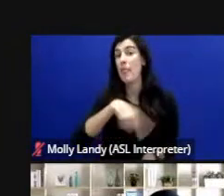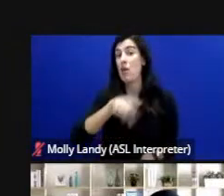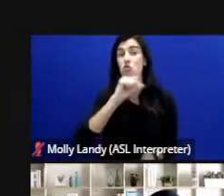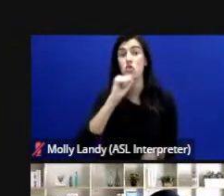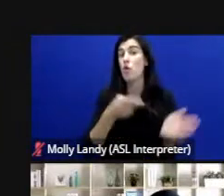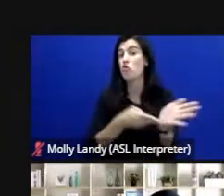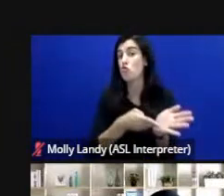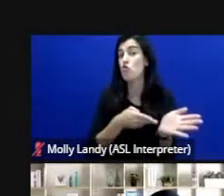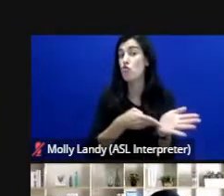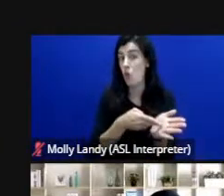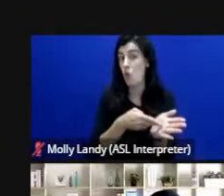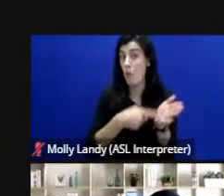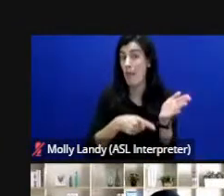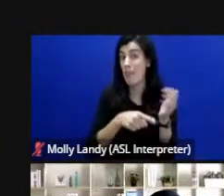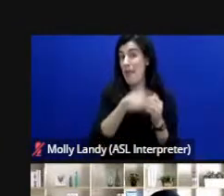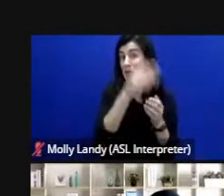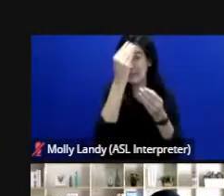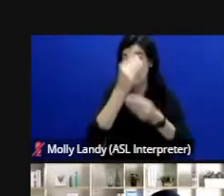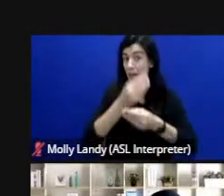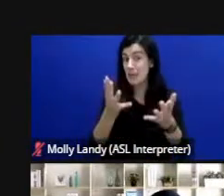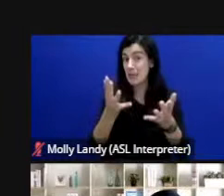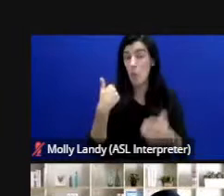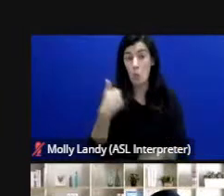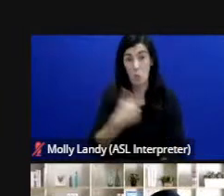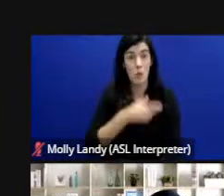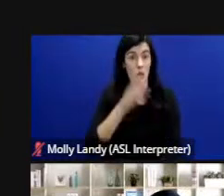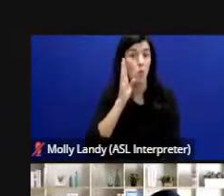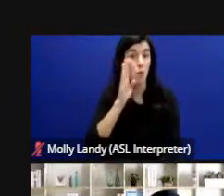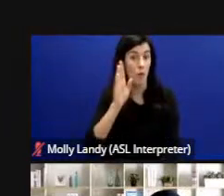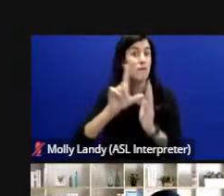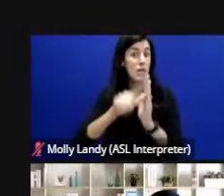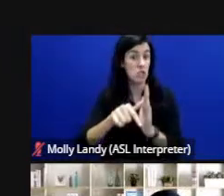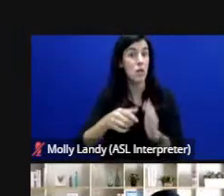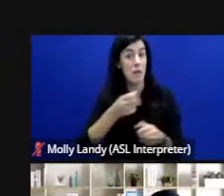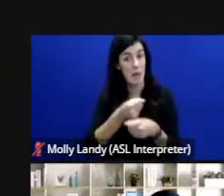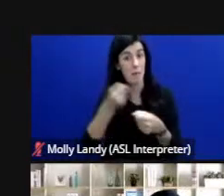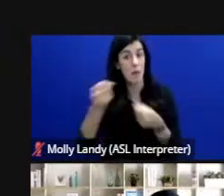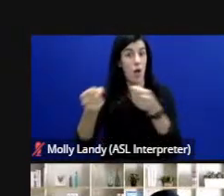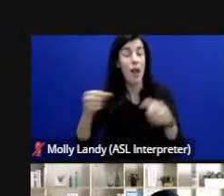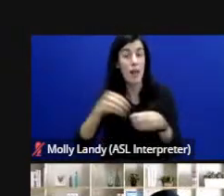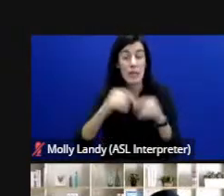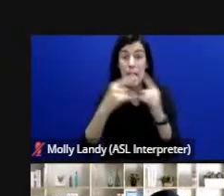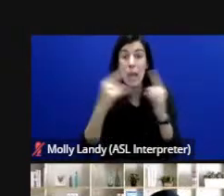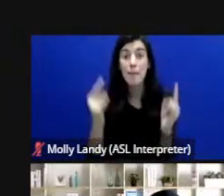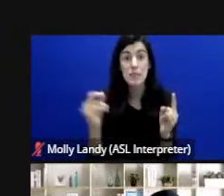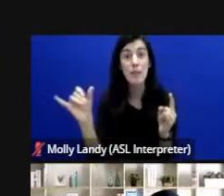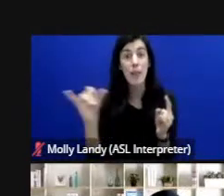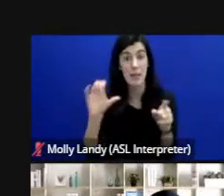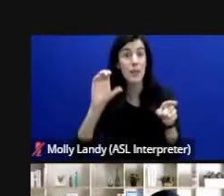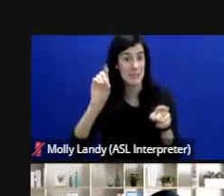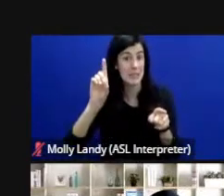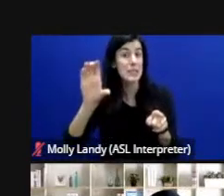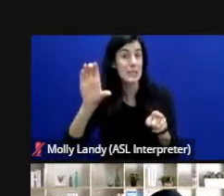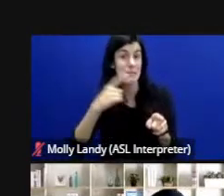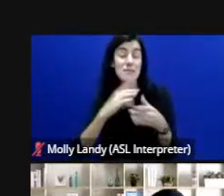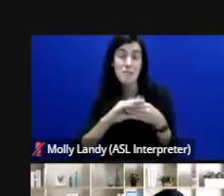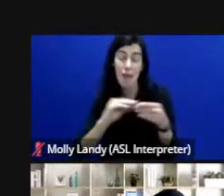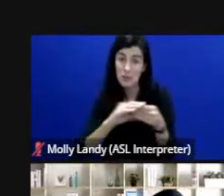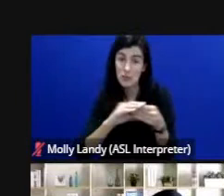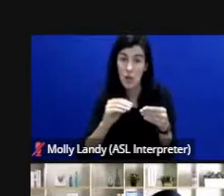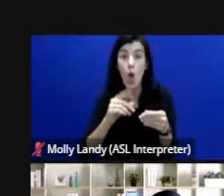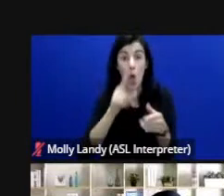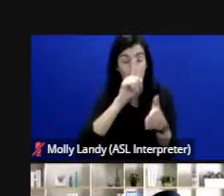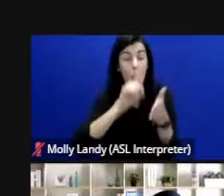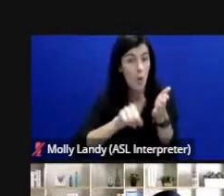will end up in these camps, just like it says on the CDC. Everybody look up the shielding approach that they're